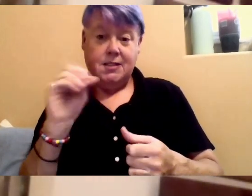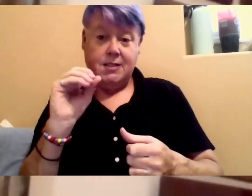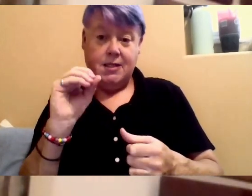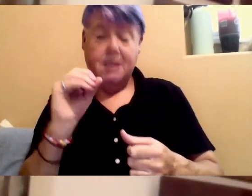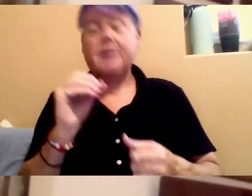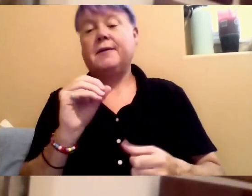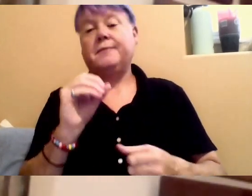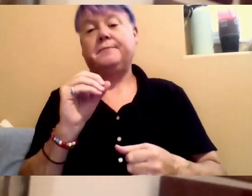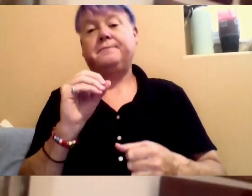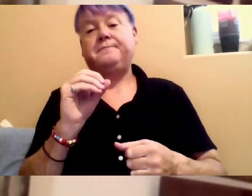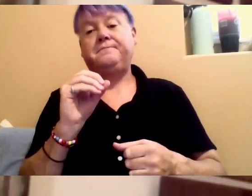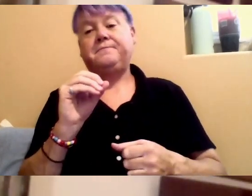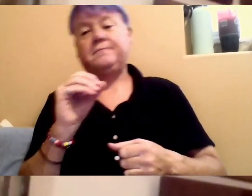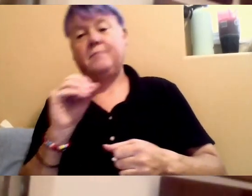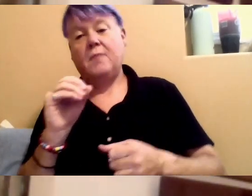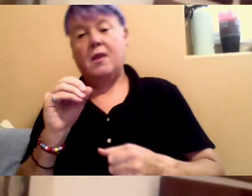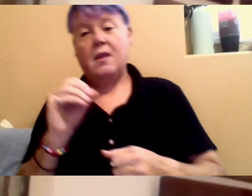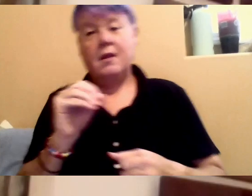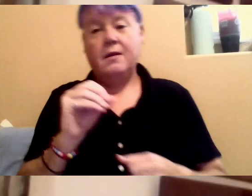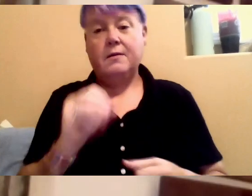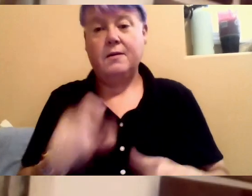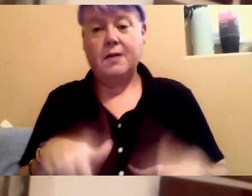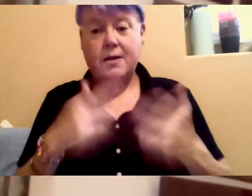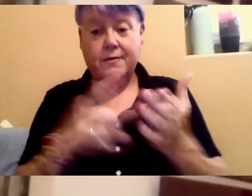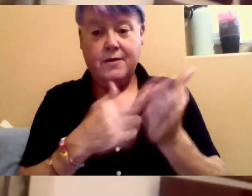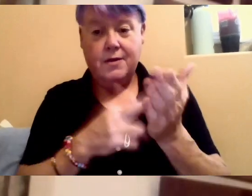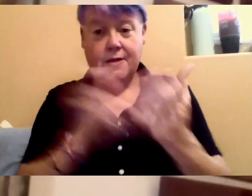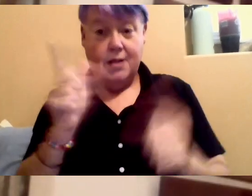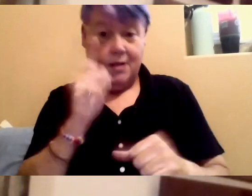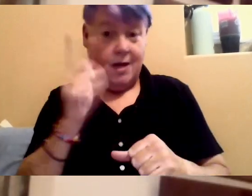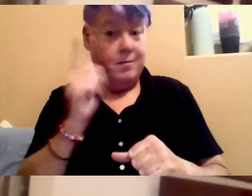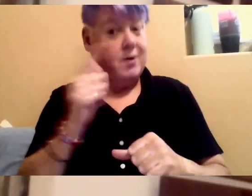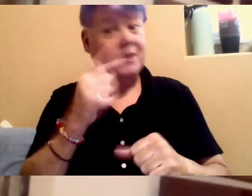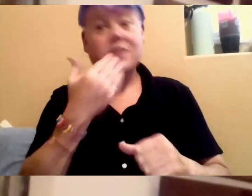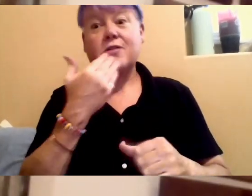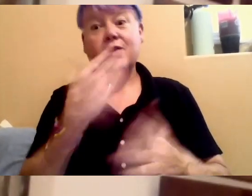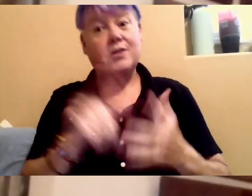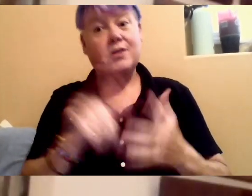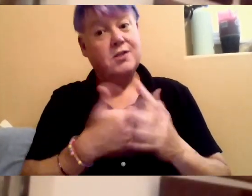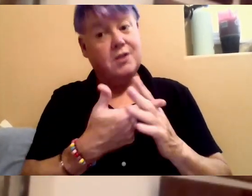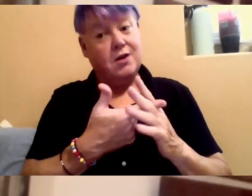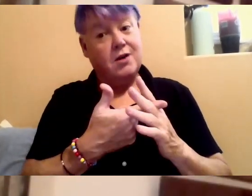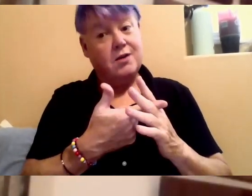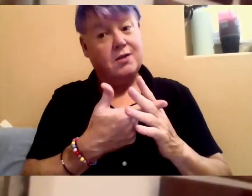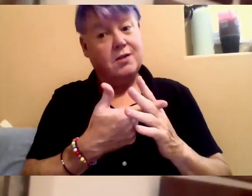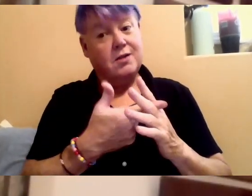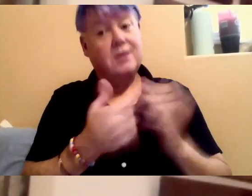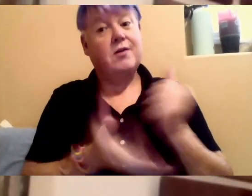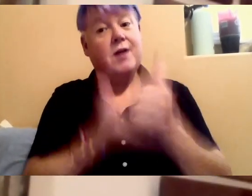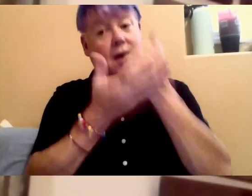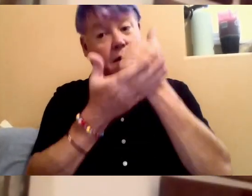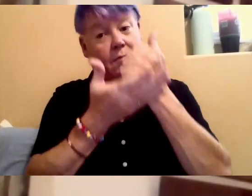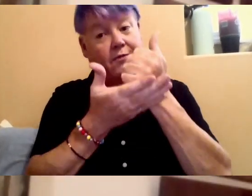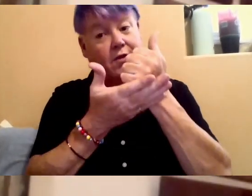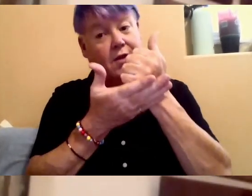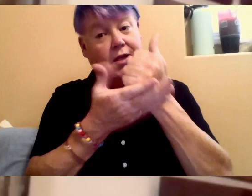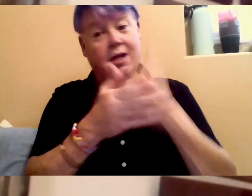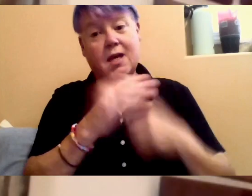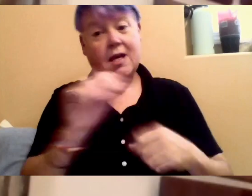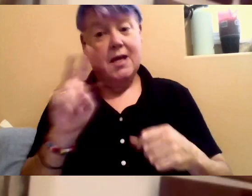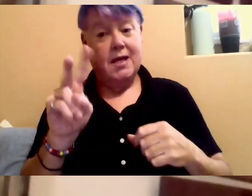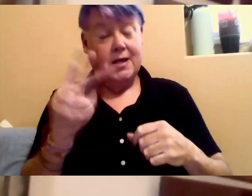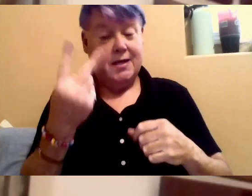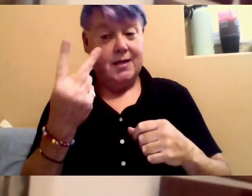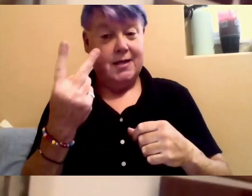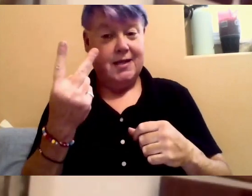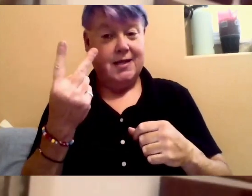And libraries are fantastic for a start. You guys are all extremely helpful. And secondly,